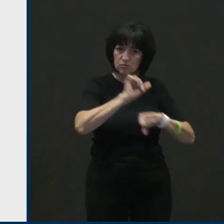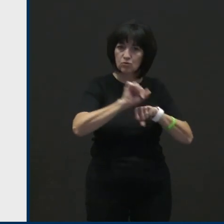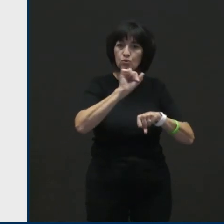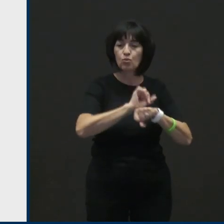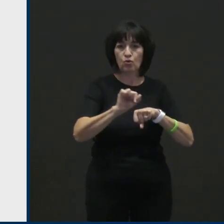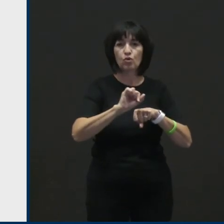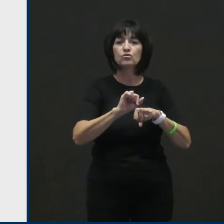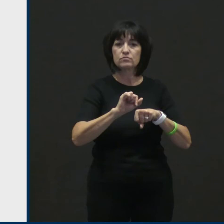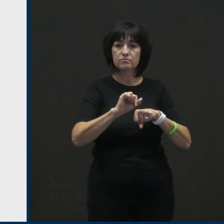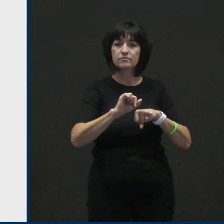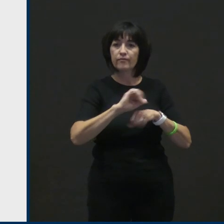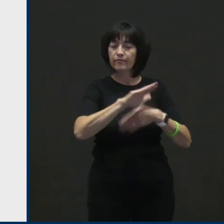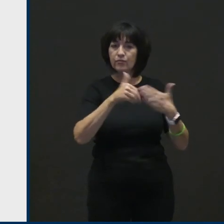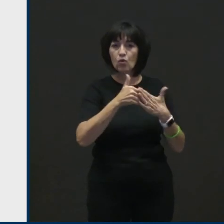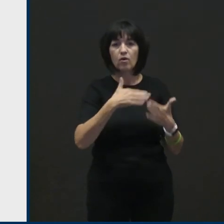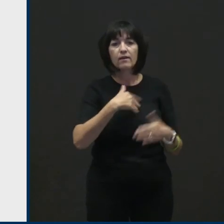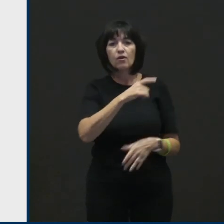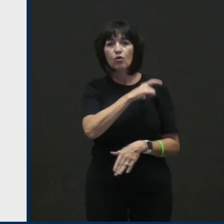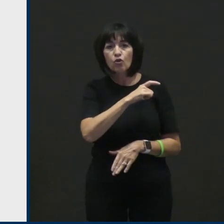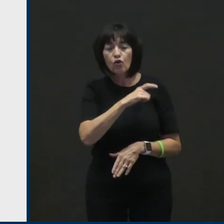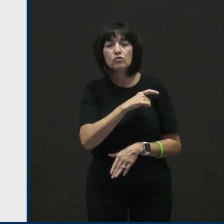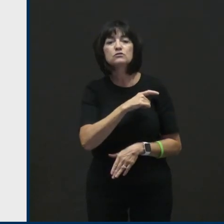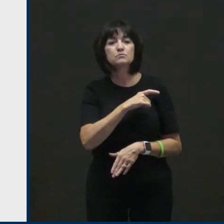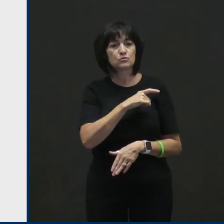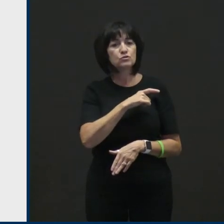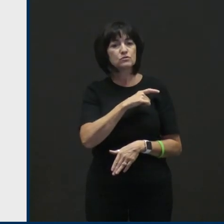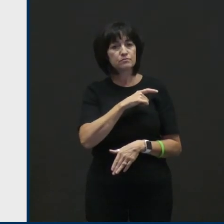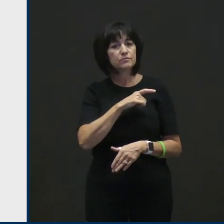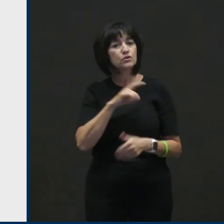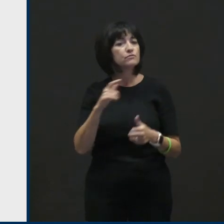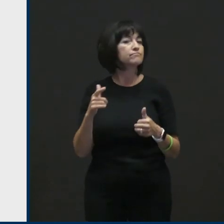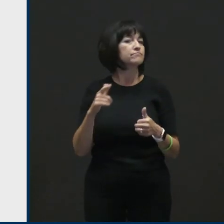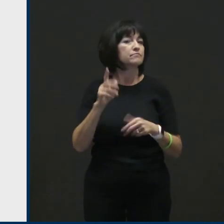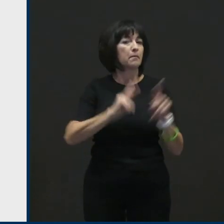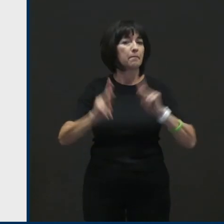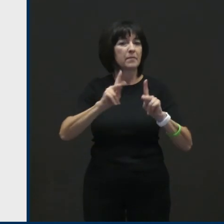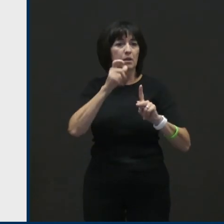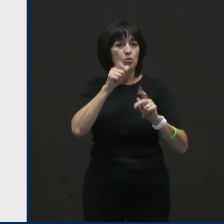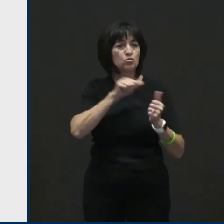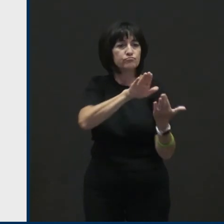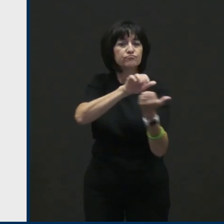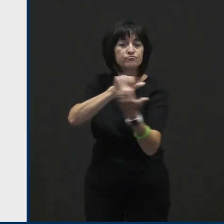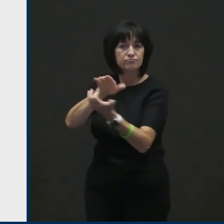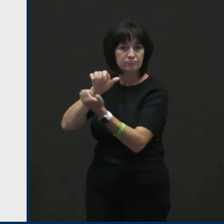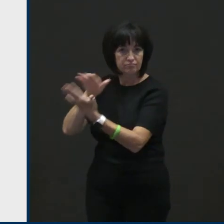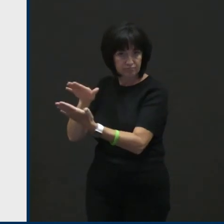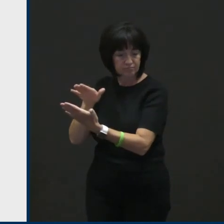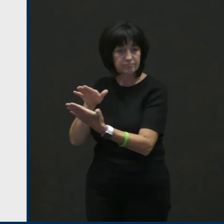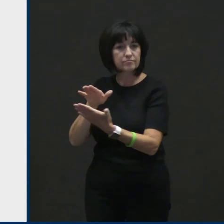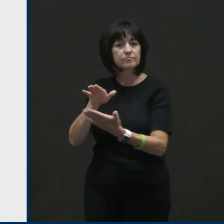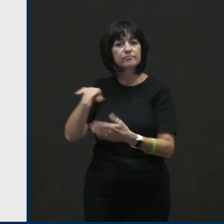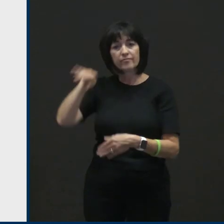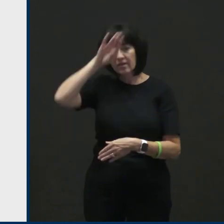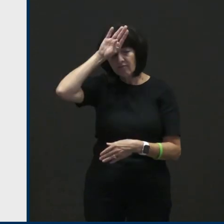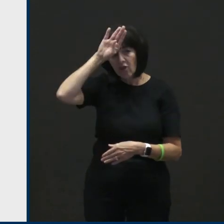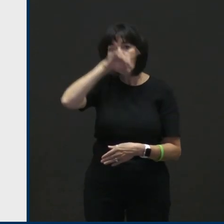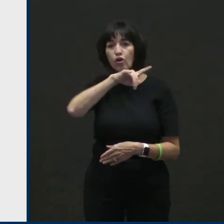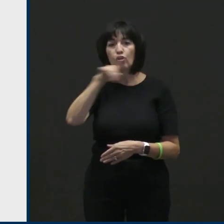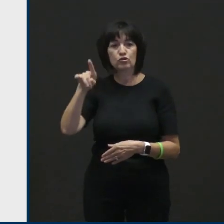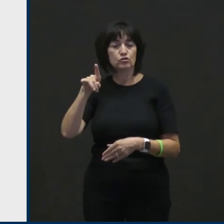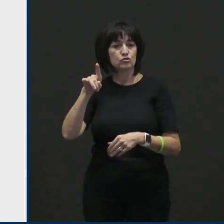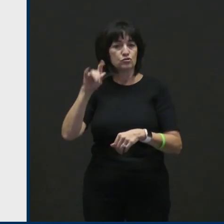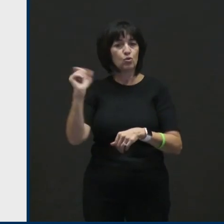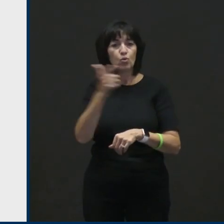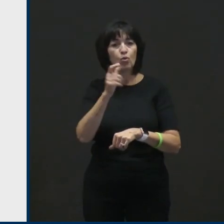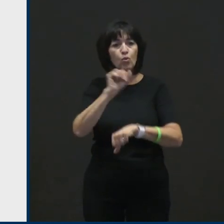our law enforcement and first responders in the fire service and communities across our state, all the essential workers that